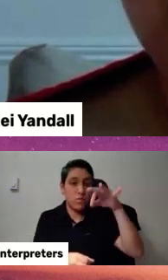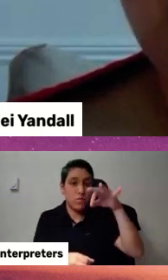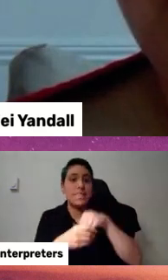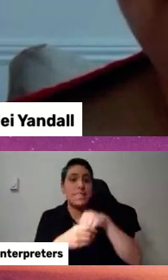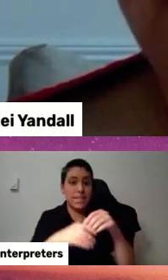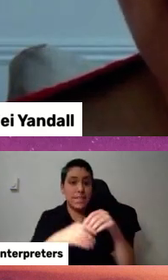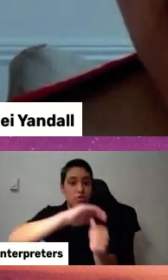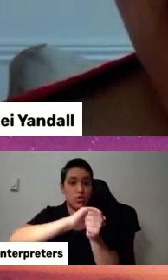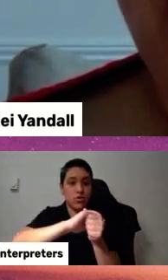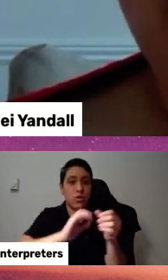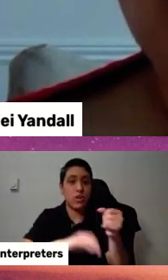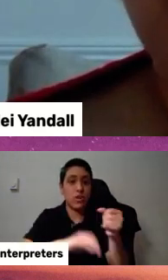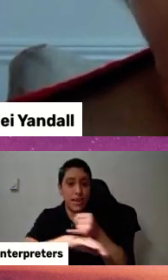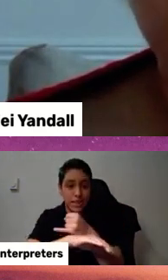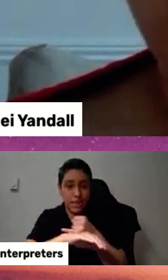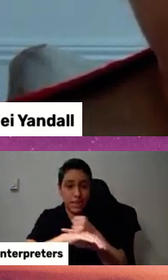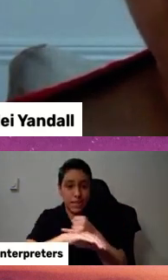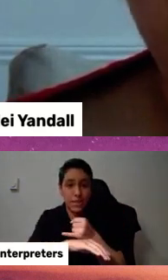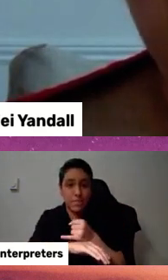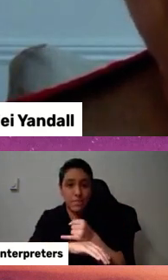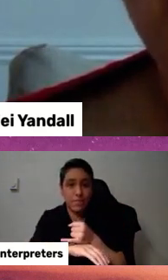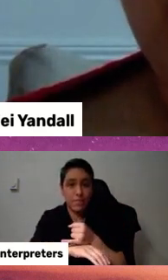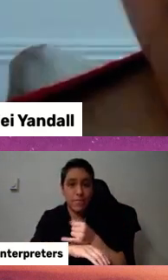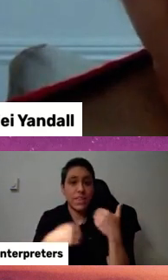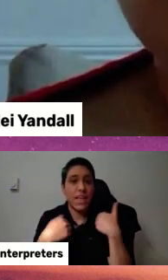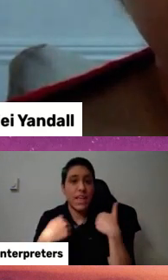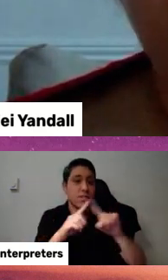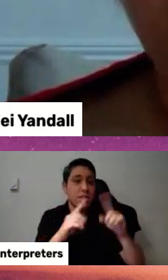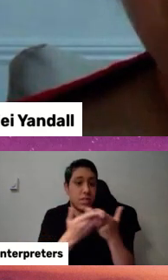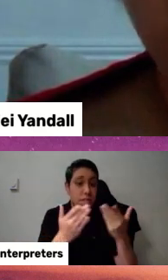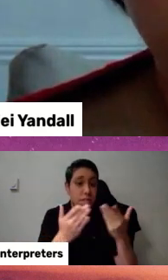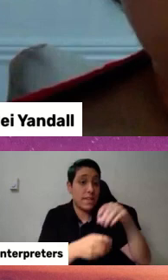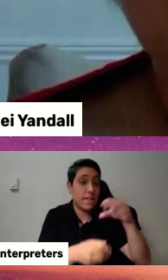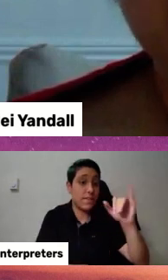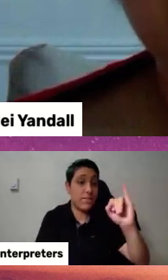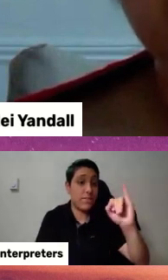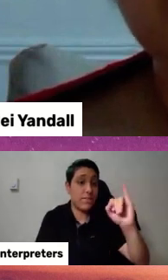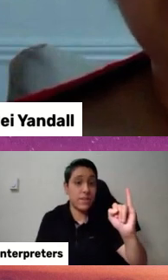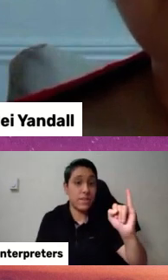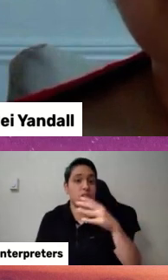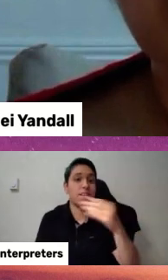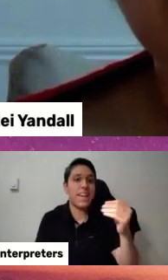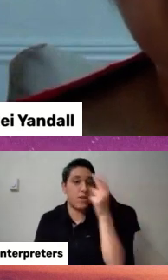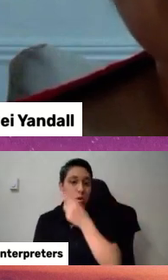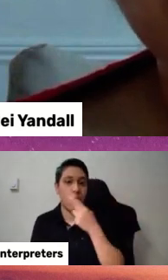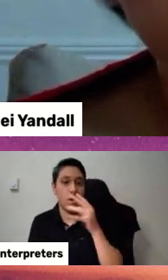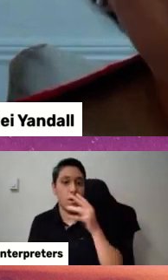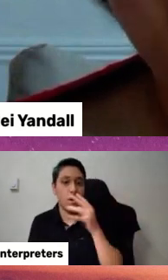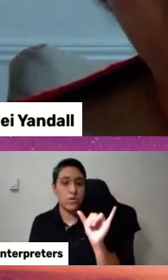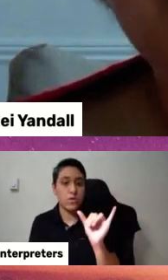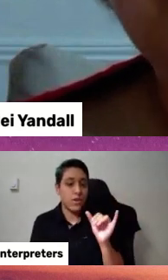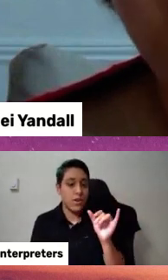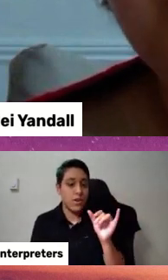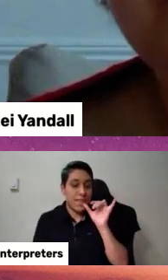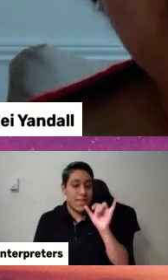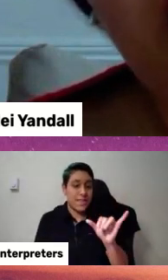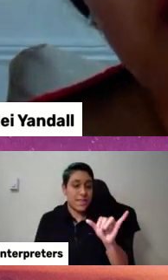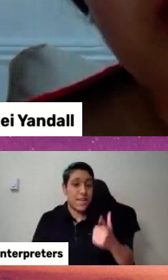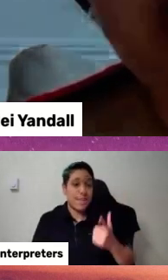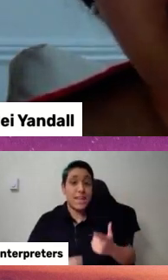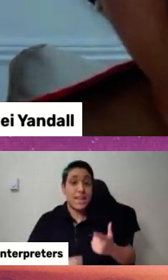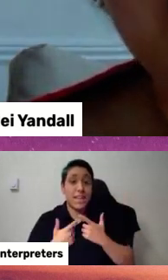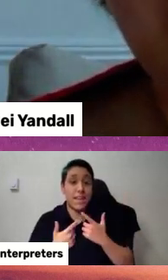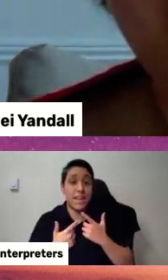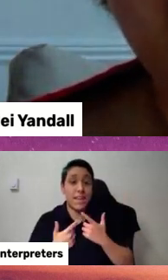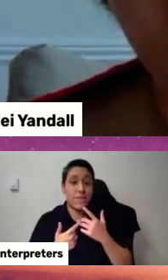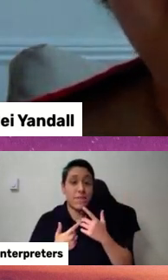in Fiji, and Mahu of Hawaii, and so on. The existence of these identities today is a direct